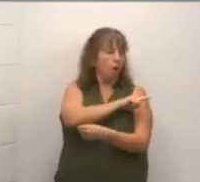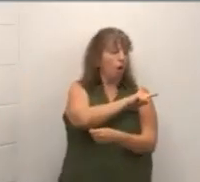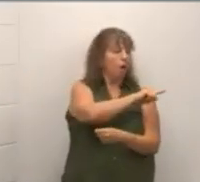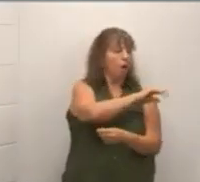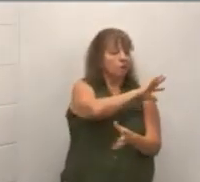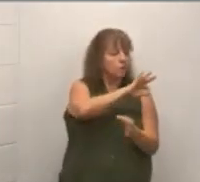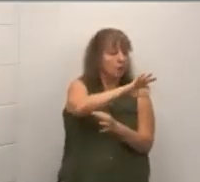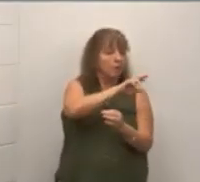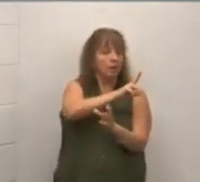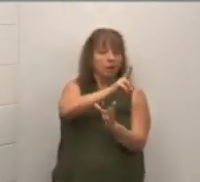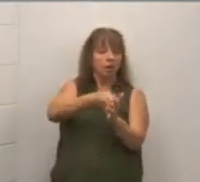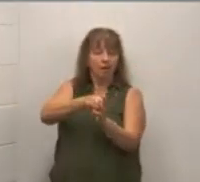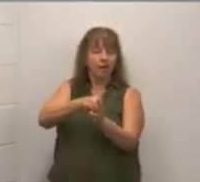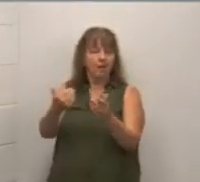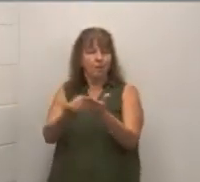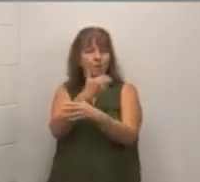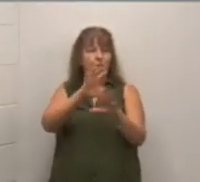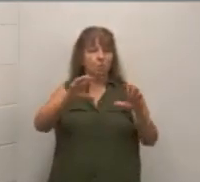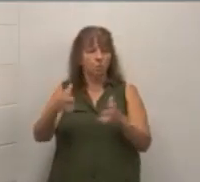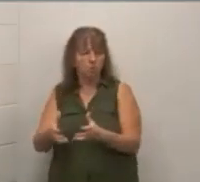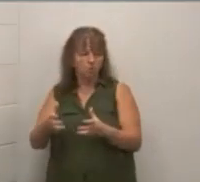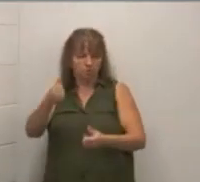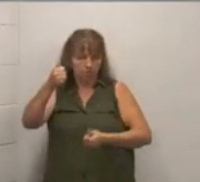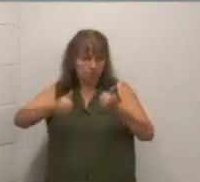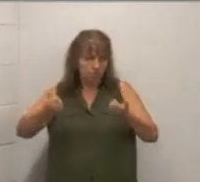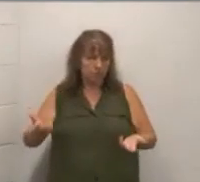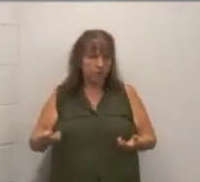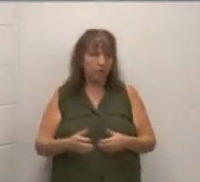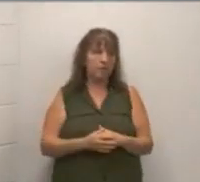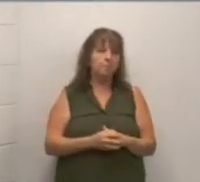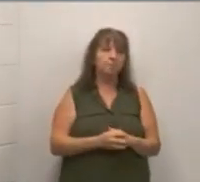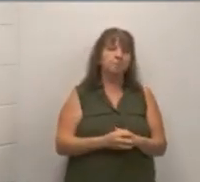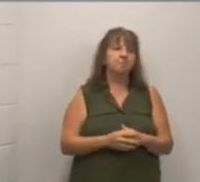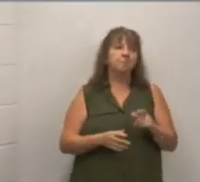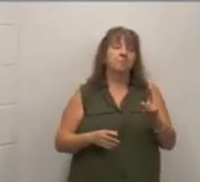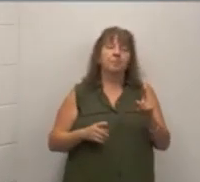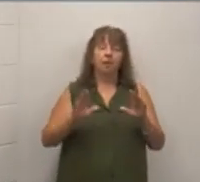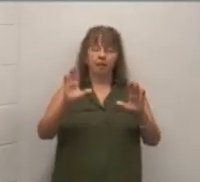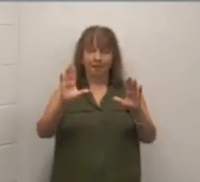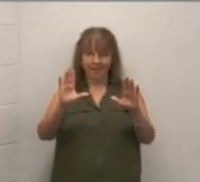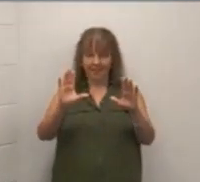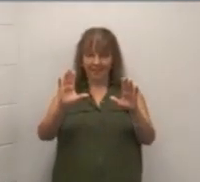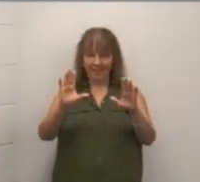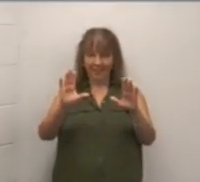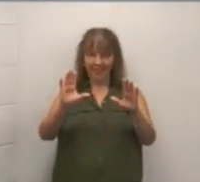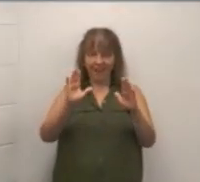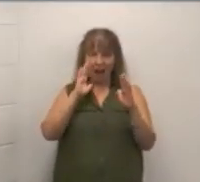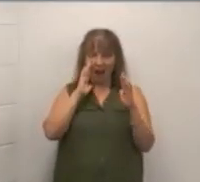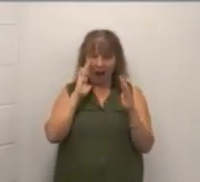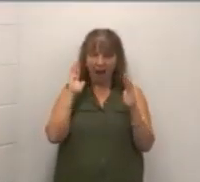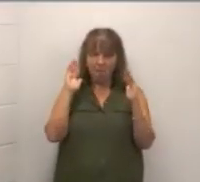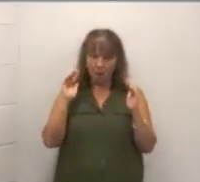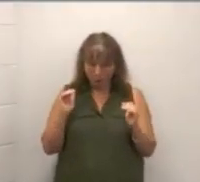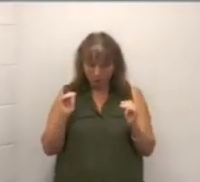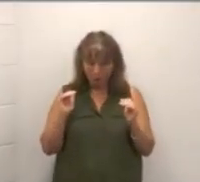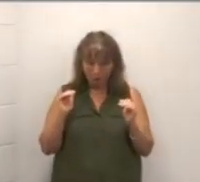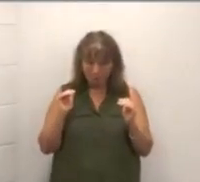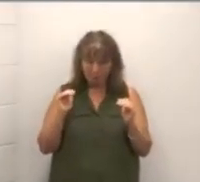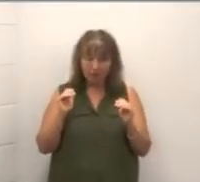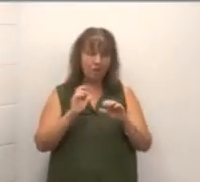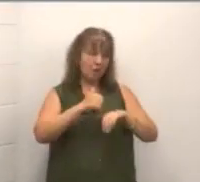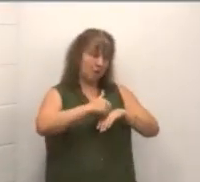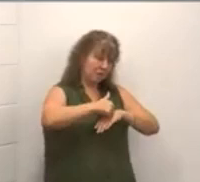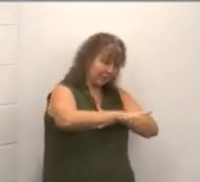be created? But I'm hoping that there's a strong sense of fidelity with